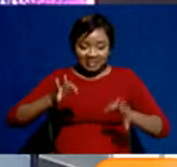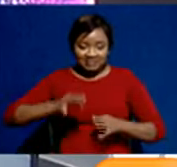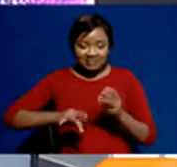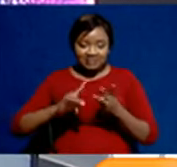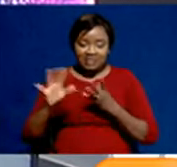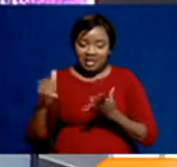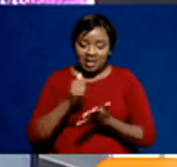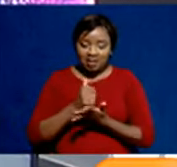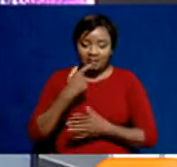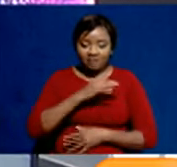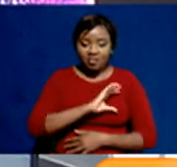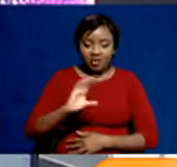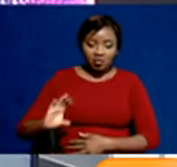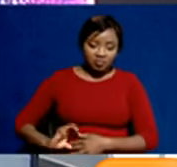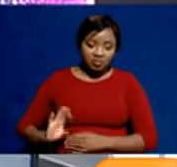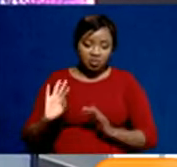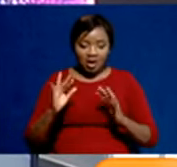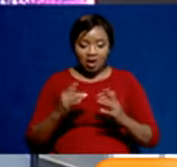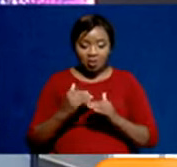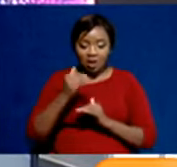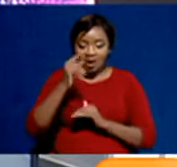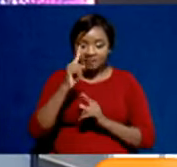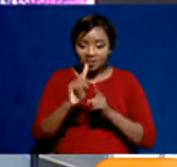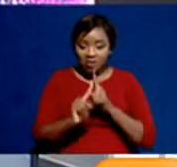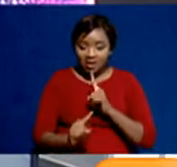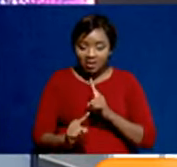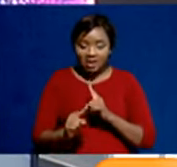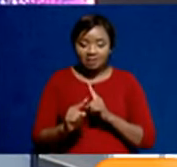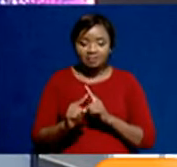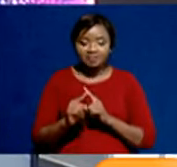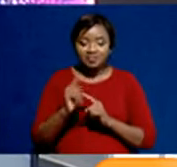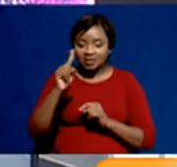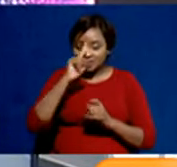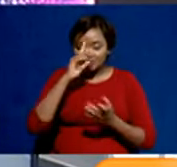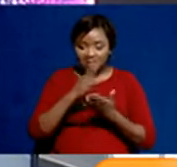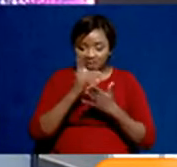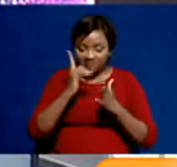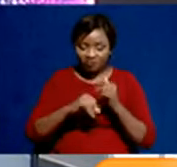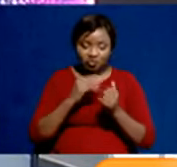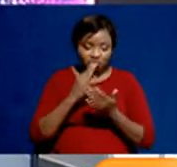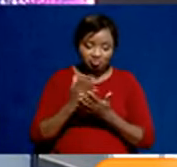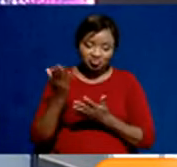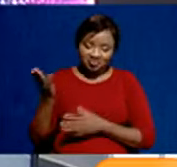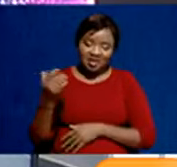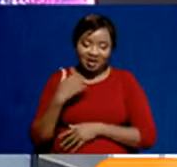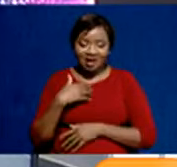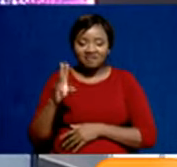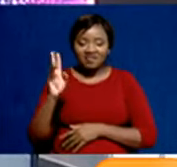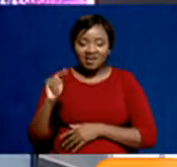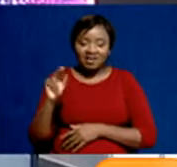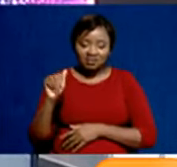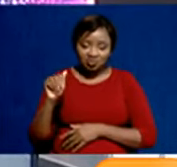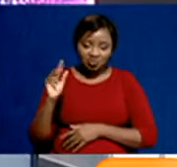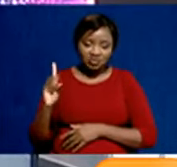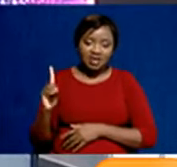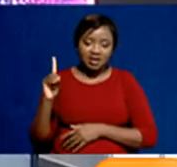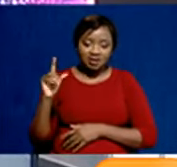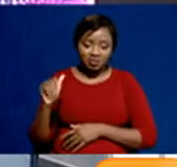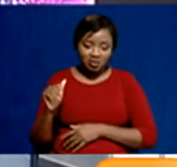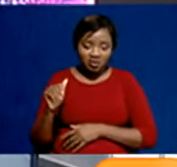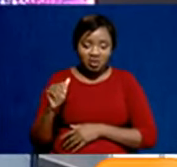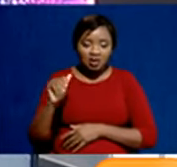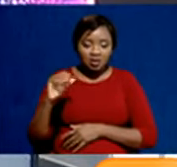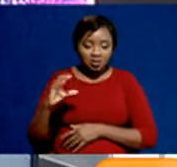IEBC commissioners. A year later, Karua believes even though the bipartisan talks and later national dialogue eased the political